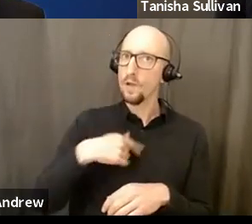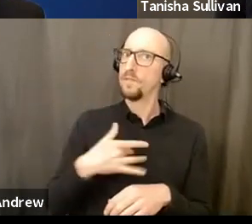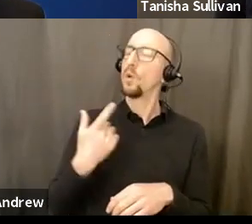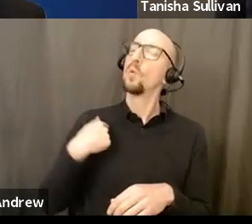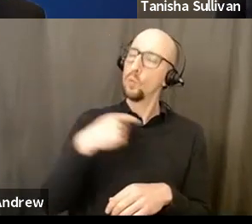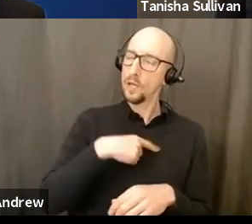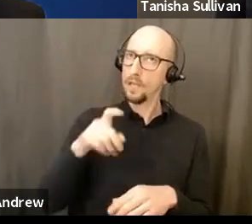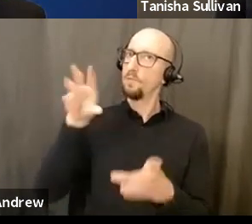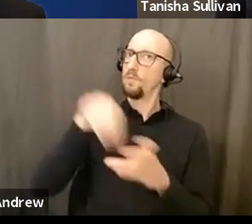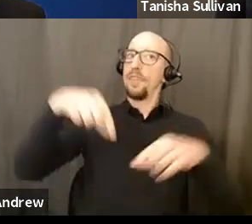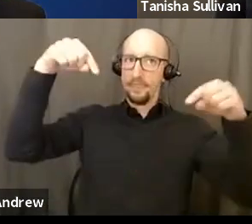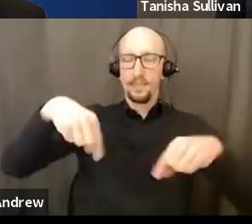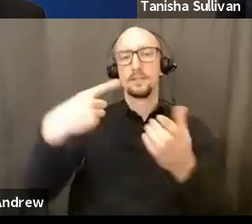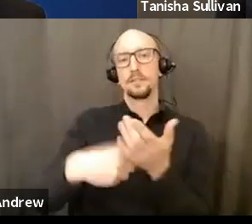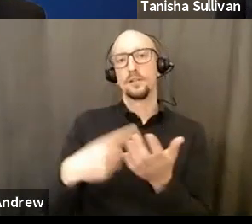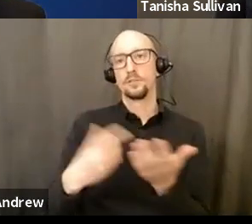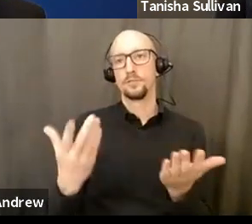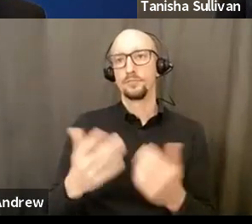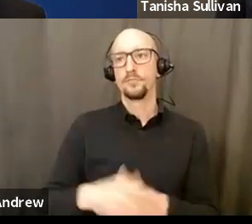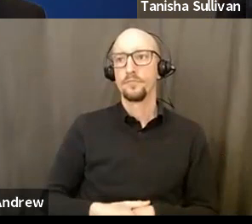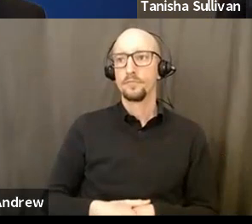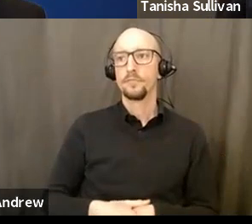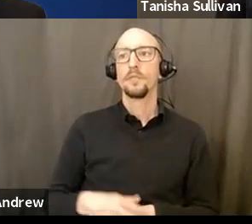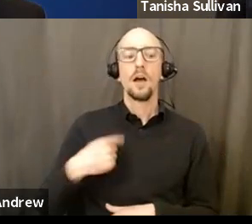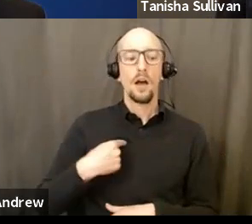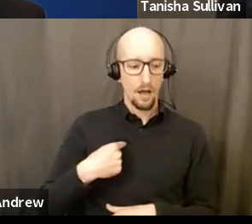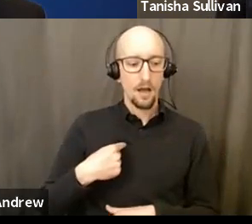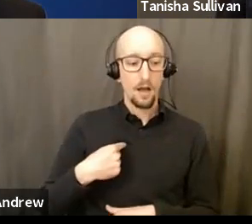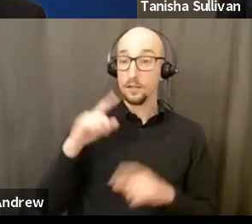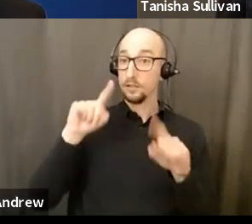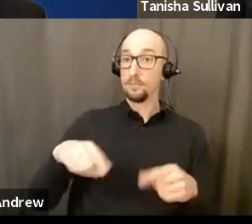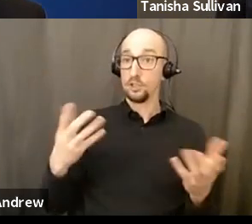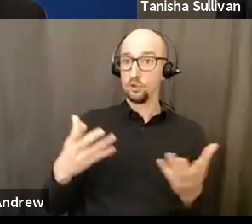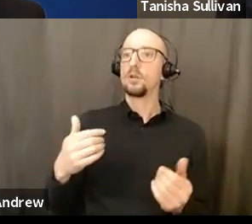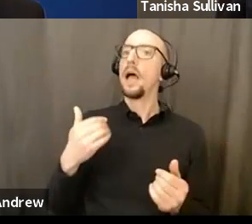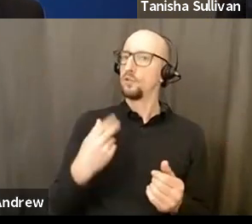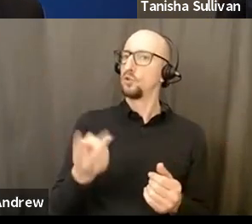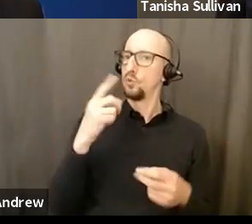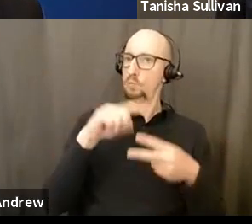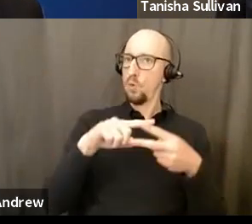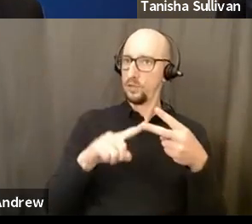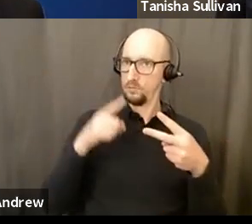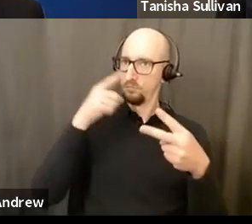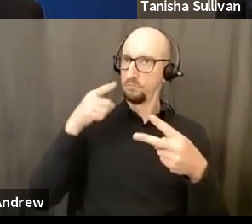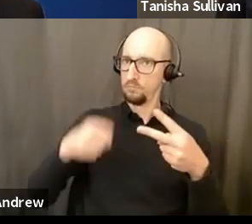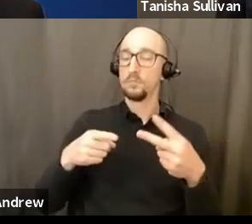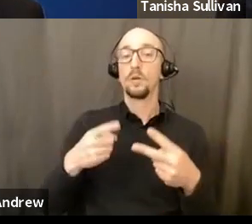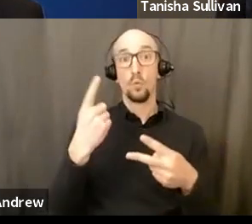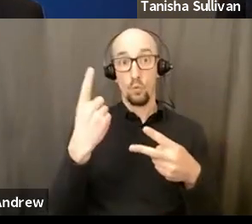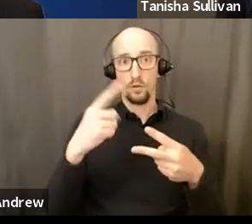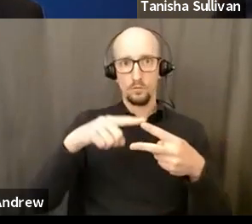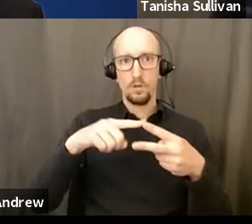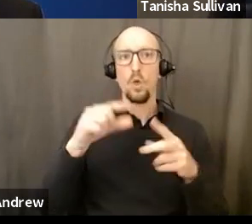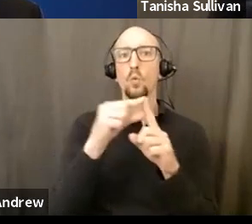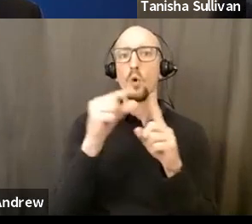to be part of this discussion. I come tonight to make 2 points. One is that words matter. By